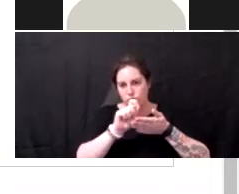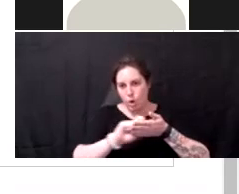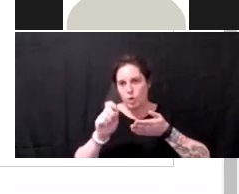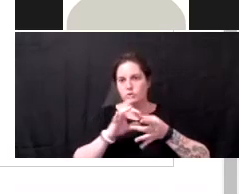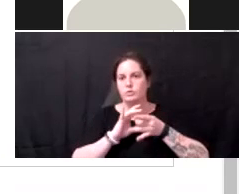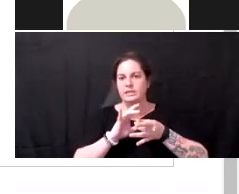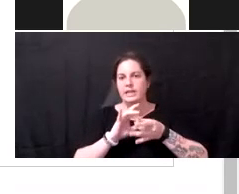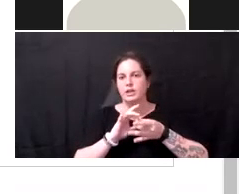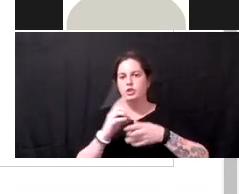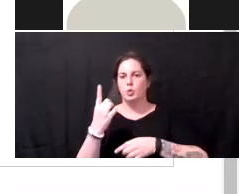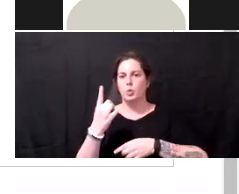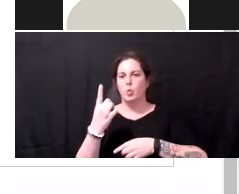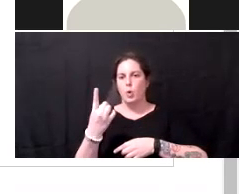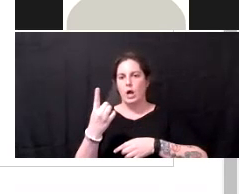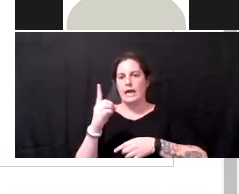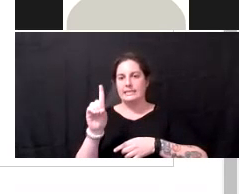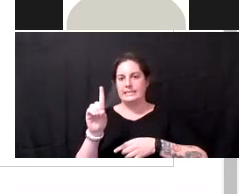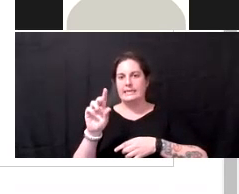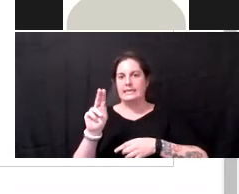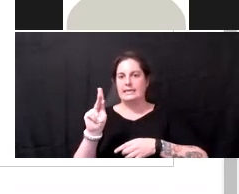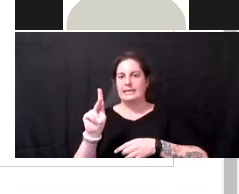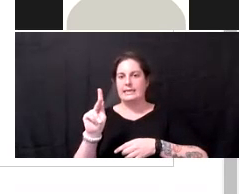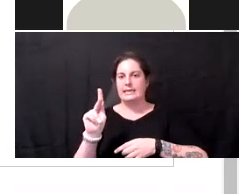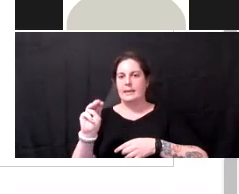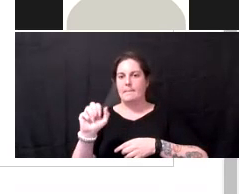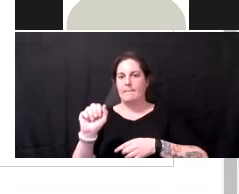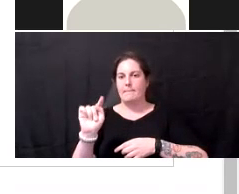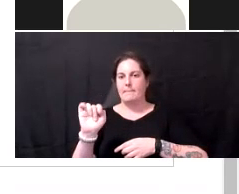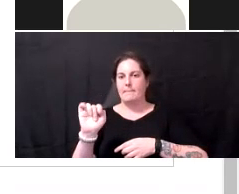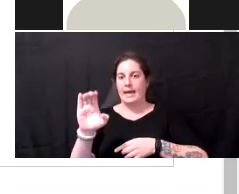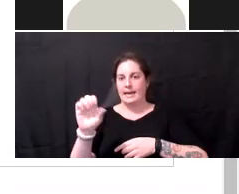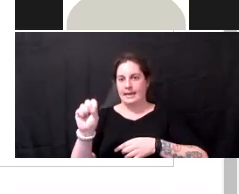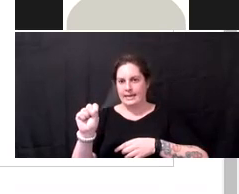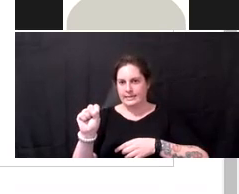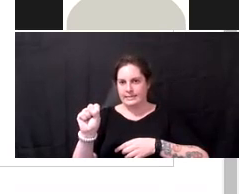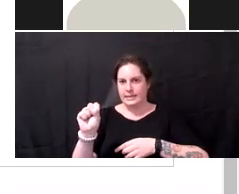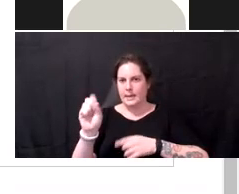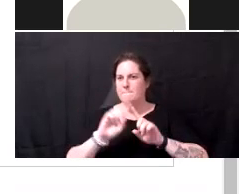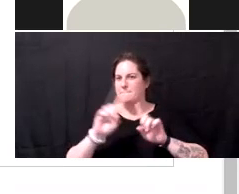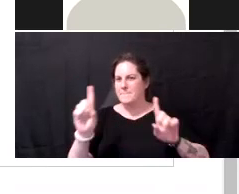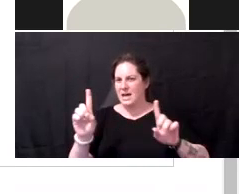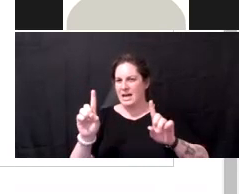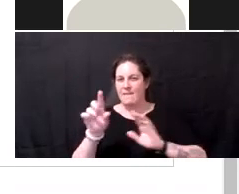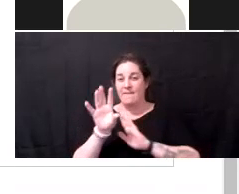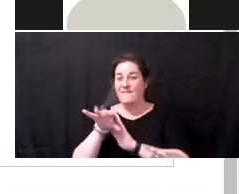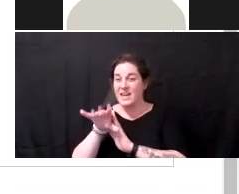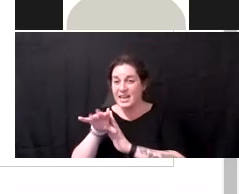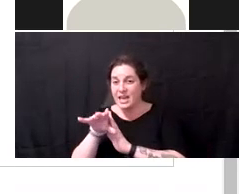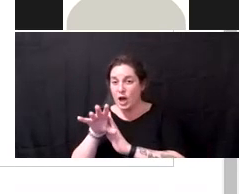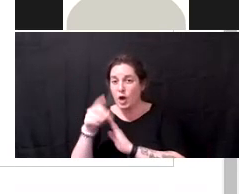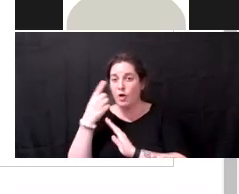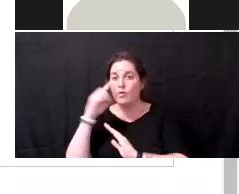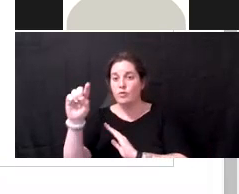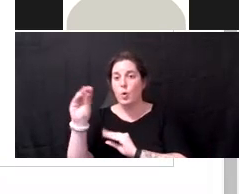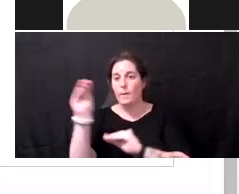kinematics. But what we didn't get to do was look at the video for motion